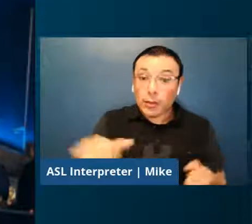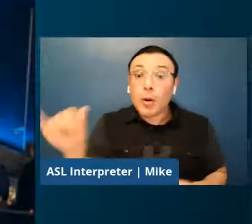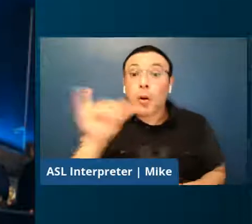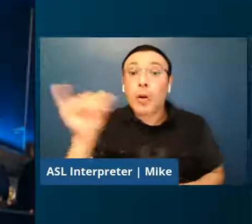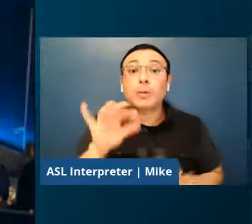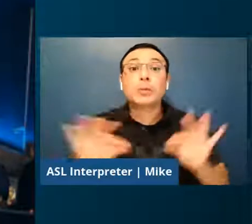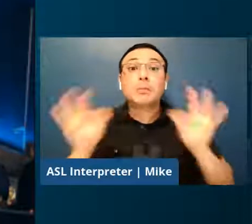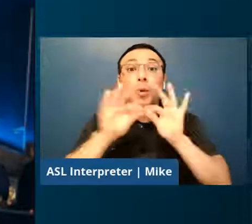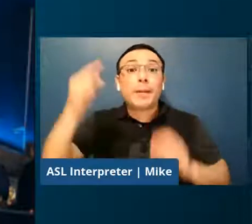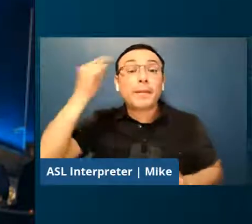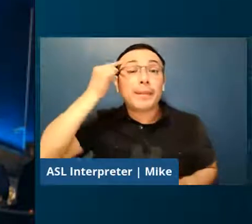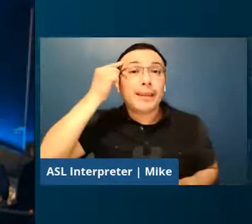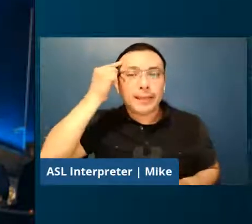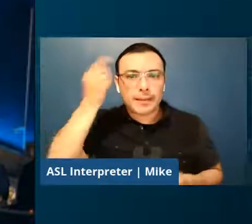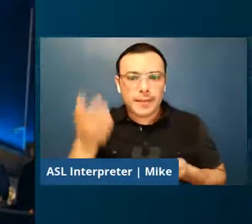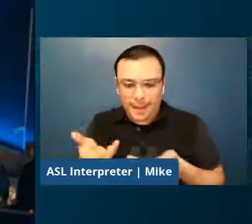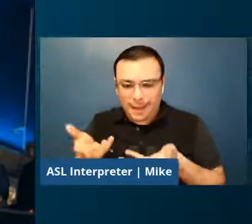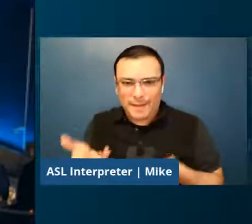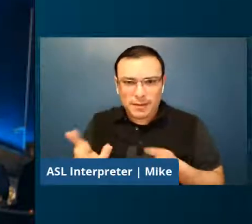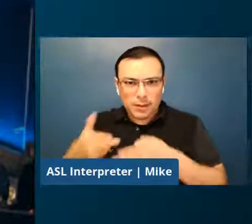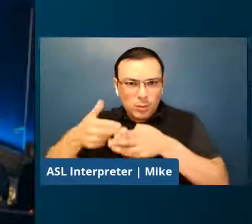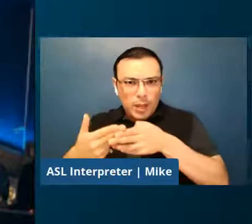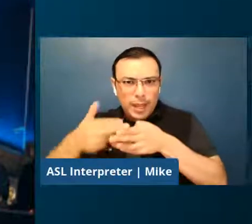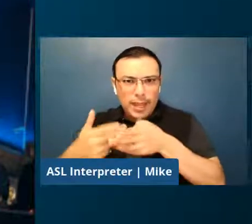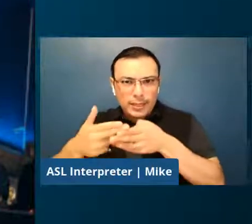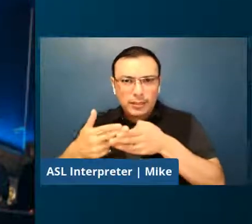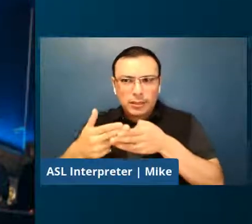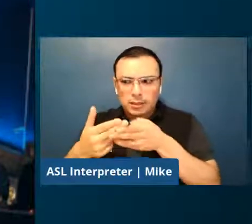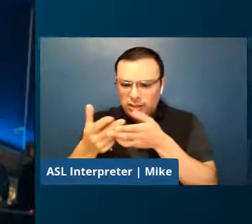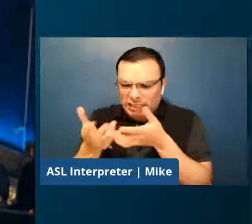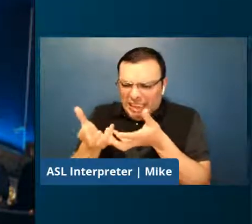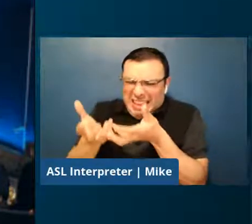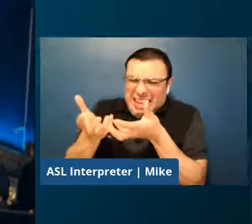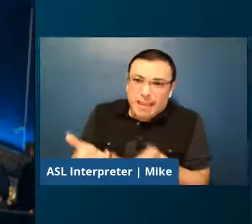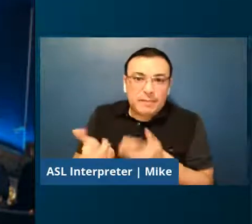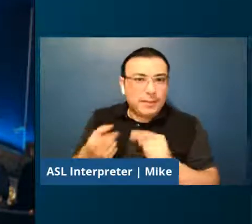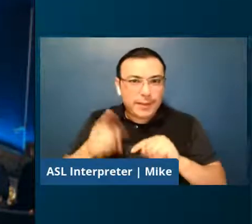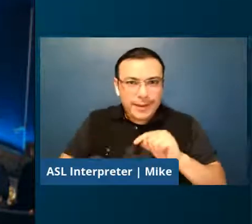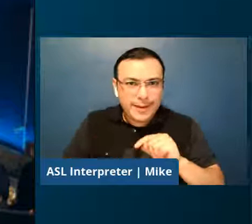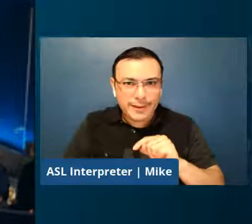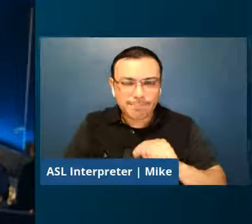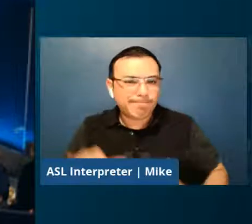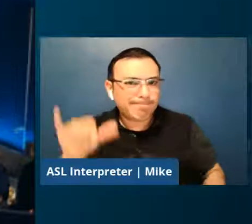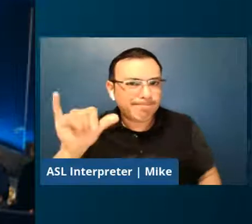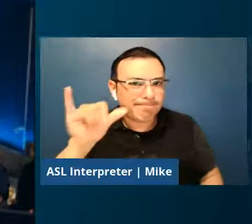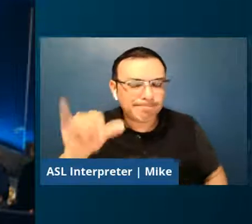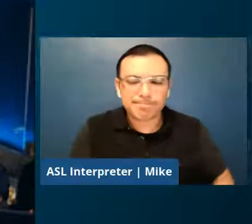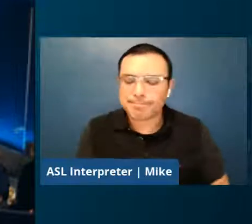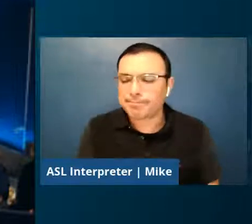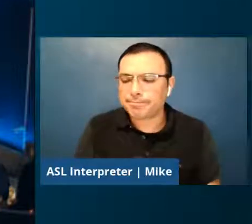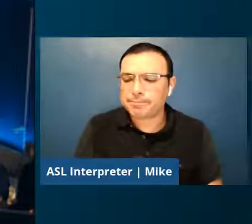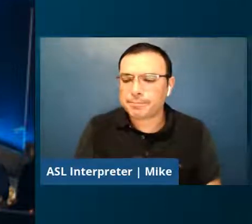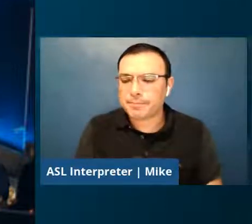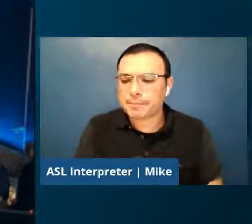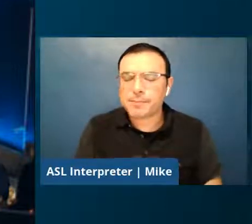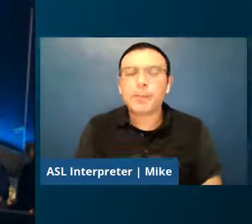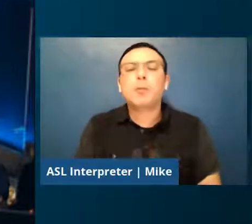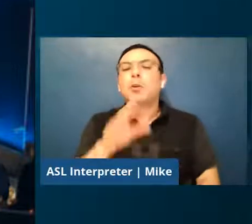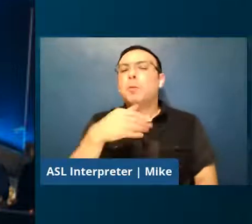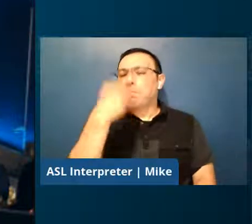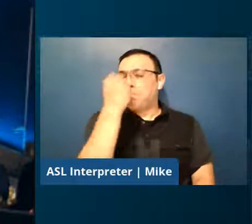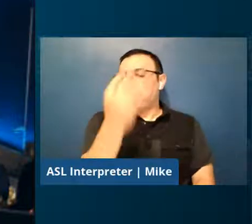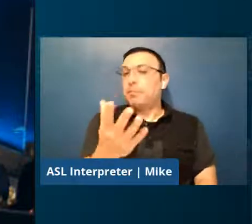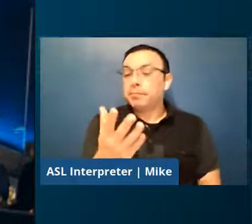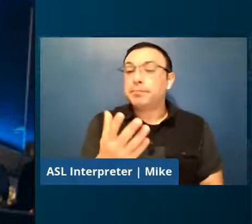issues we've had to think about. Now, very early on, we discovered that food could be edible for longer periods of time if it